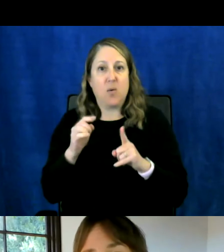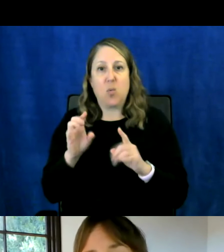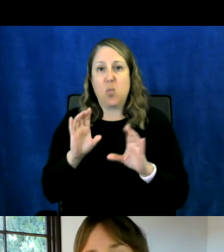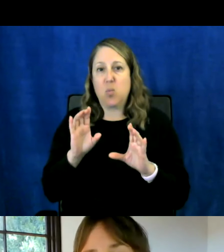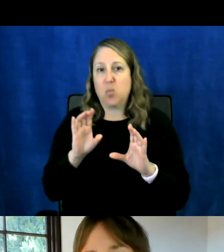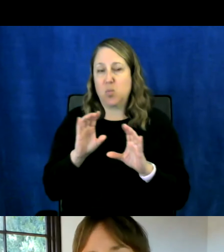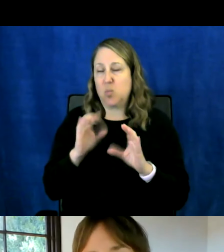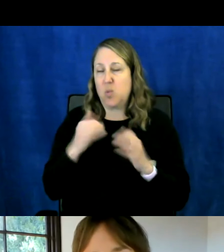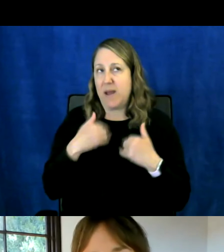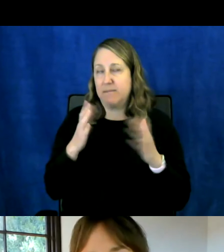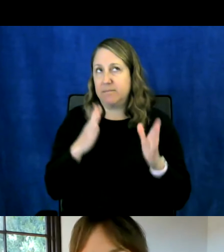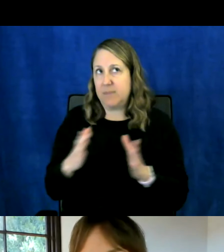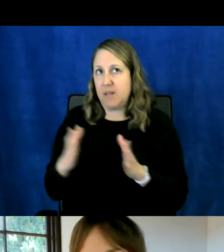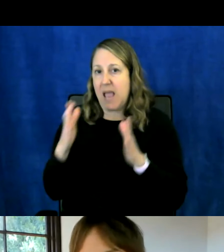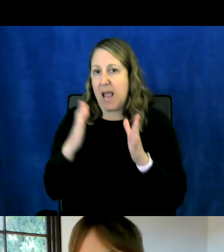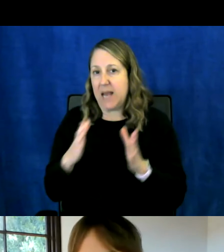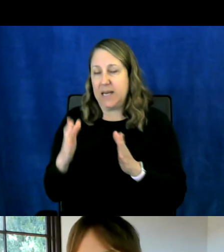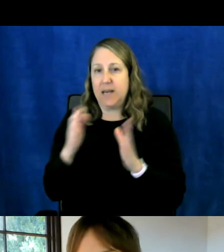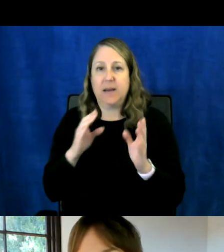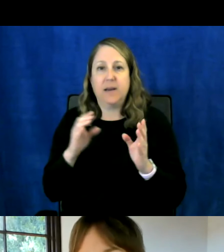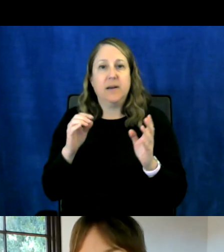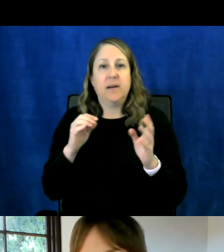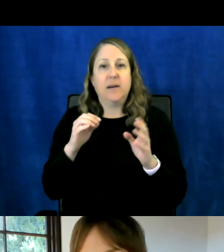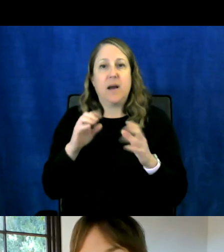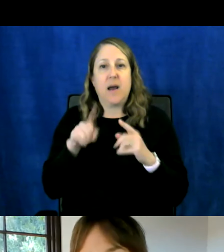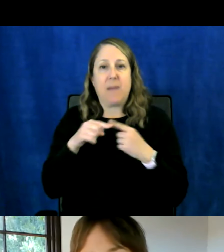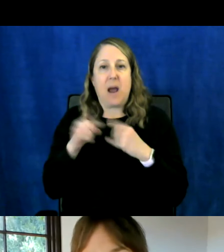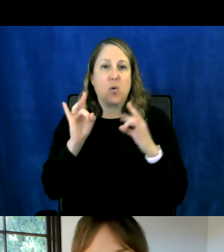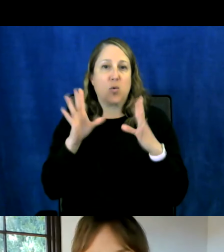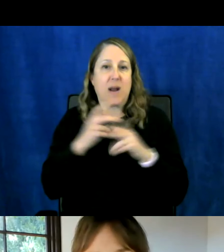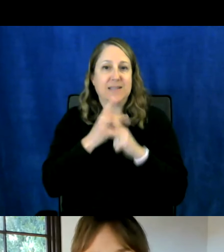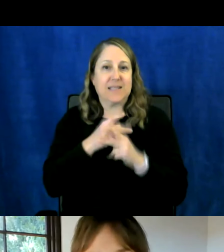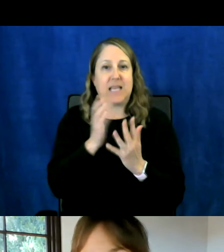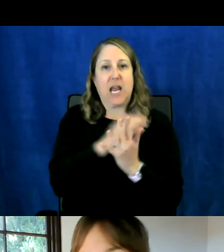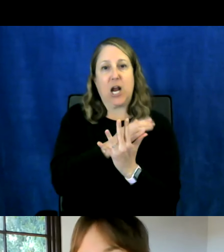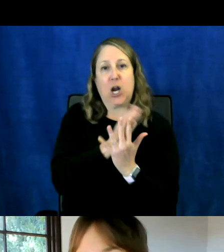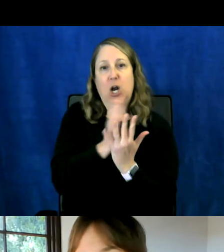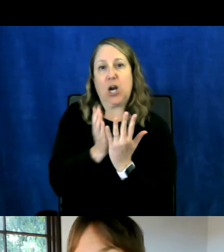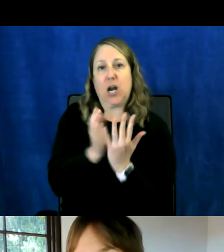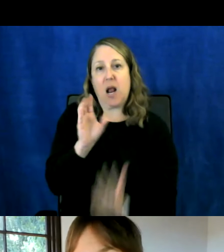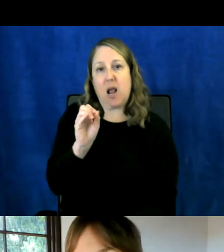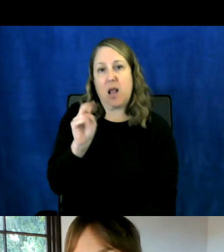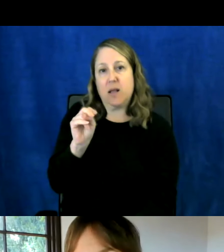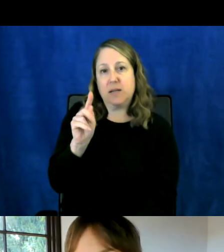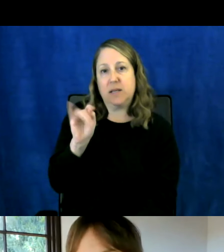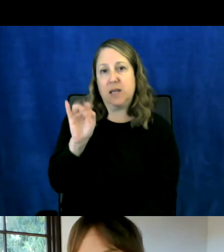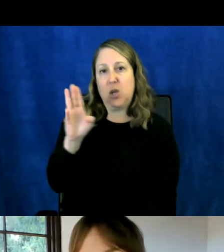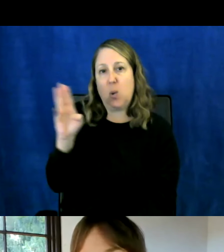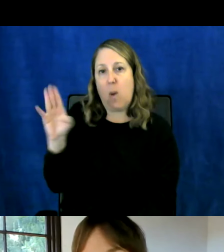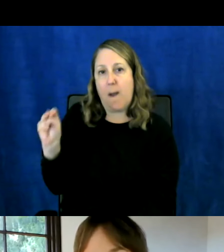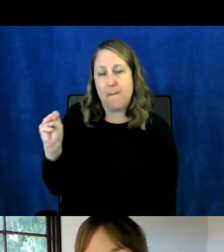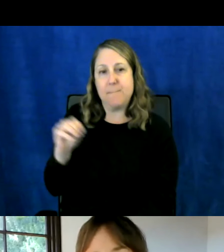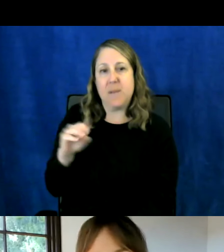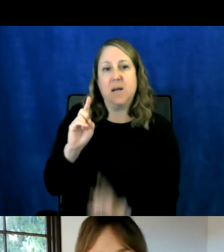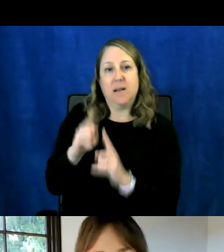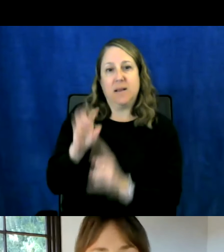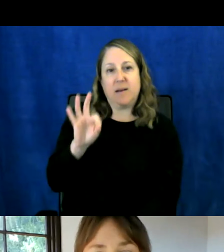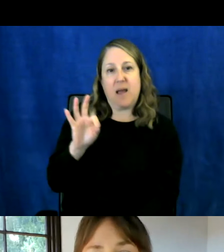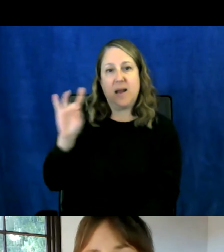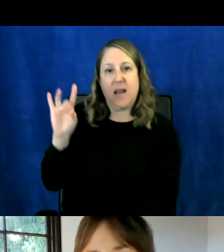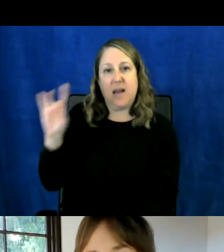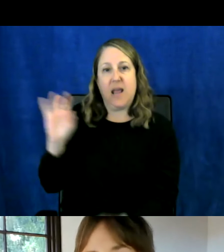process around crisis care continuum, and in particular preparing for the launch of 988, which will be the mental health